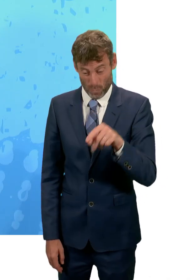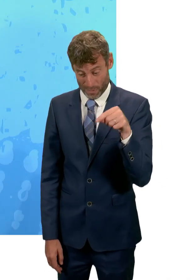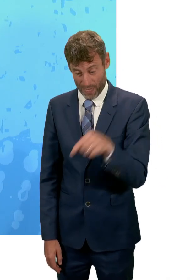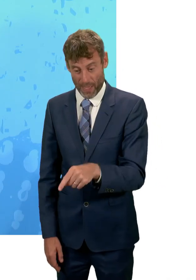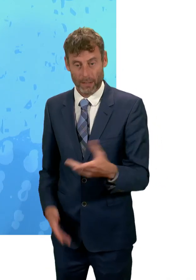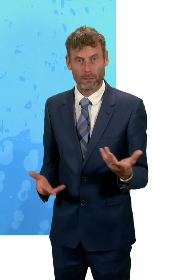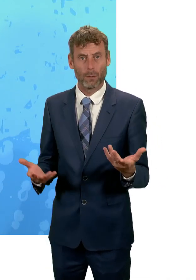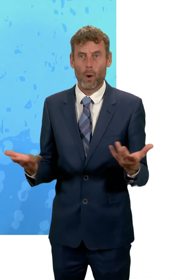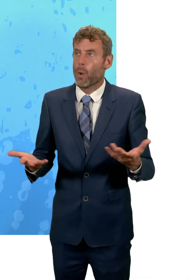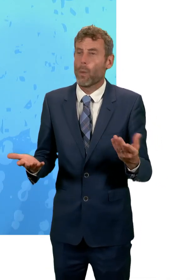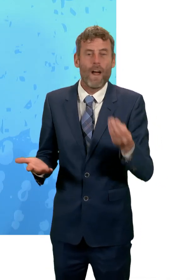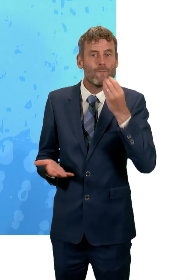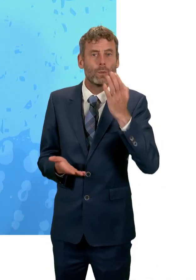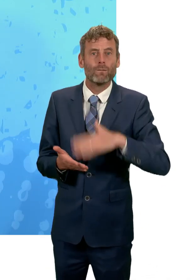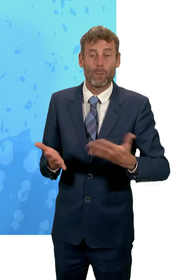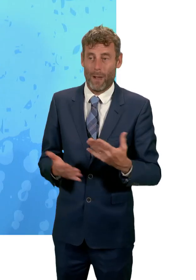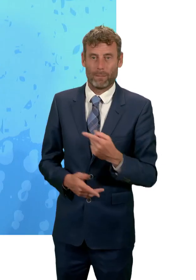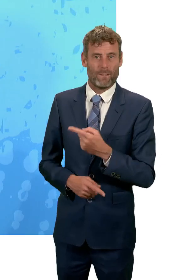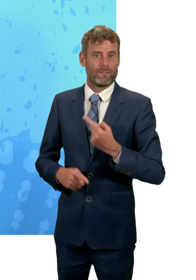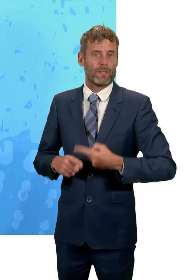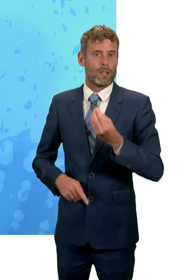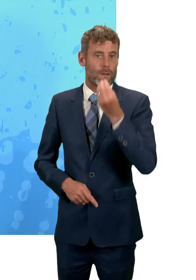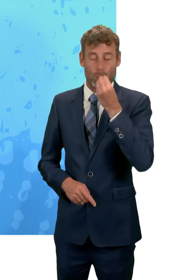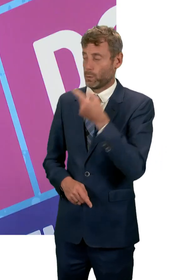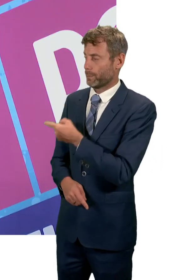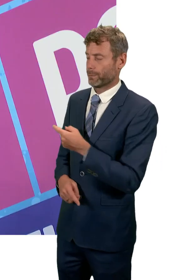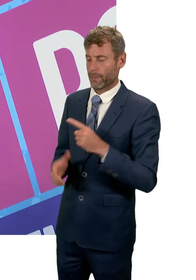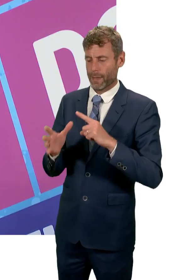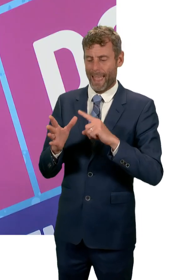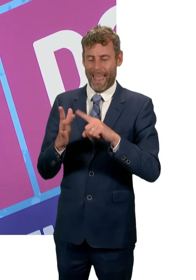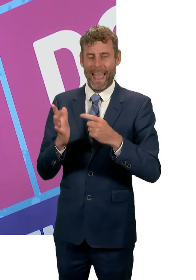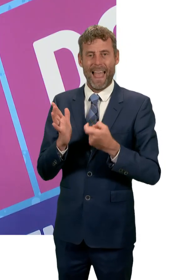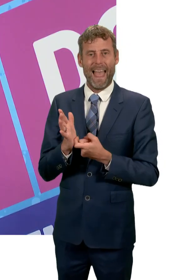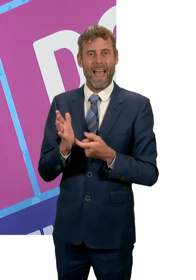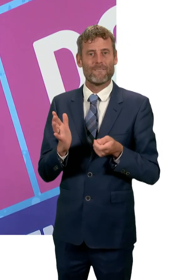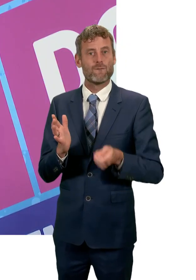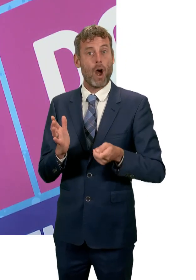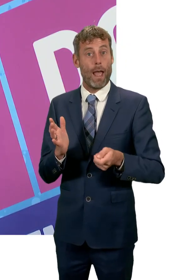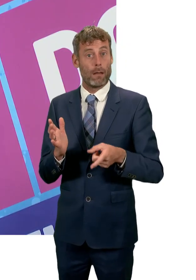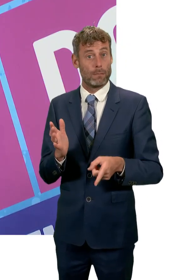buying fast food. Has the advent of air fryers helped or hindered?